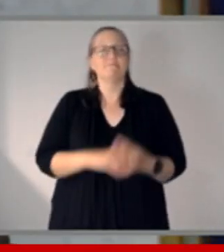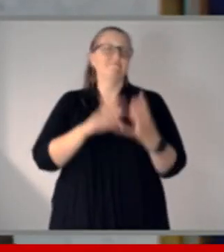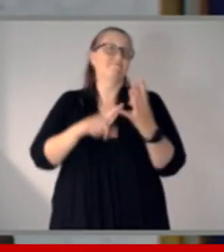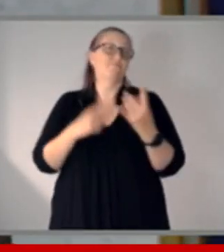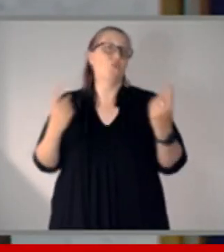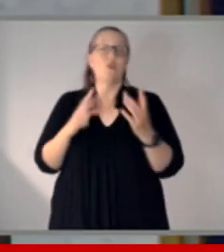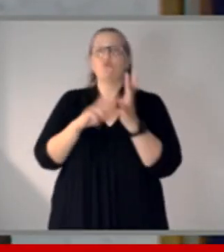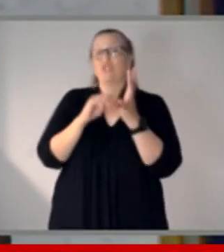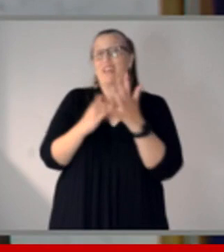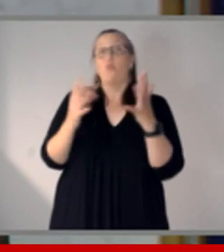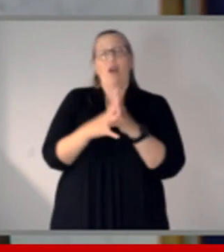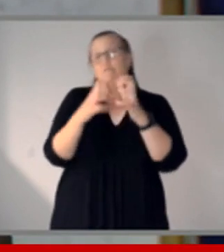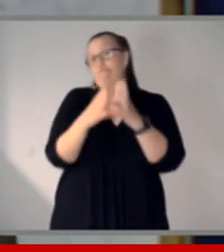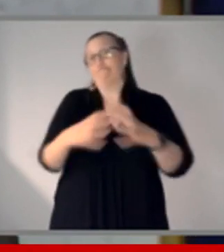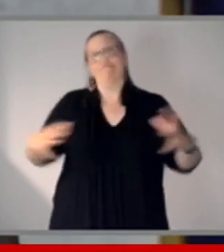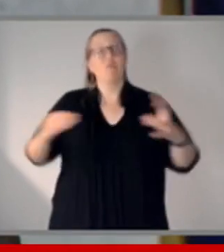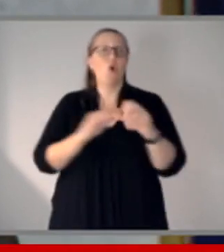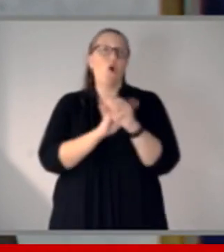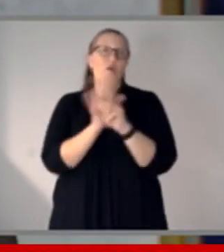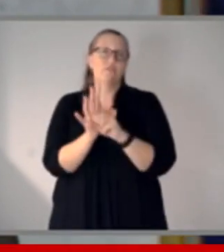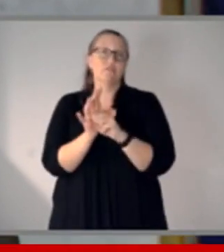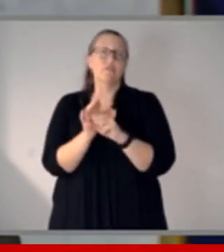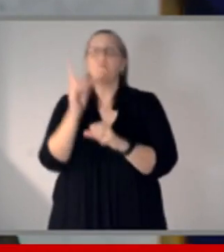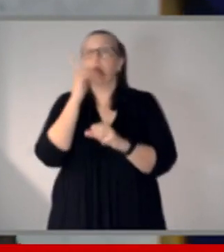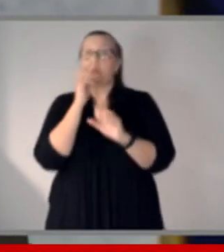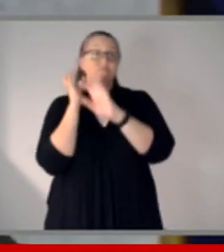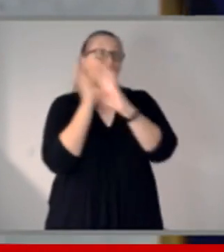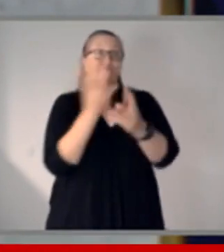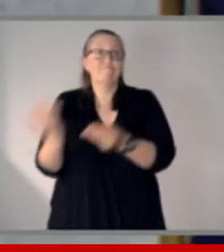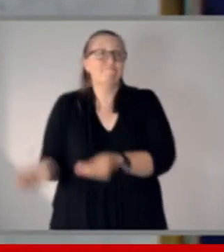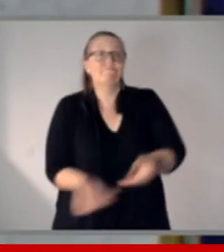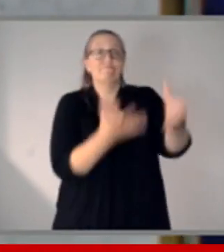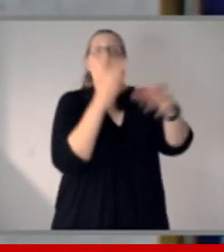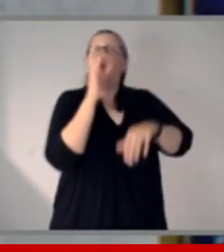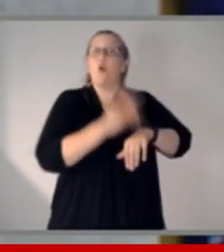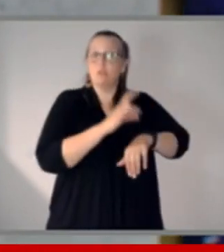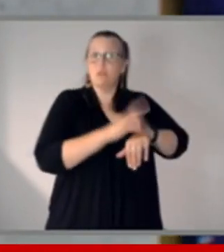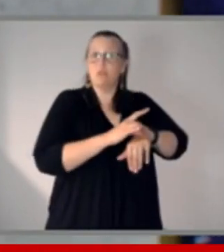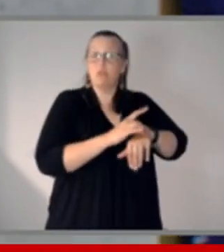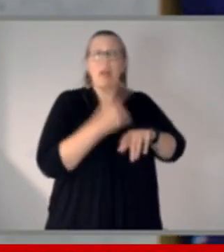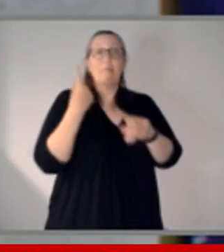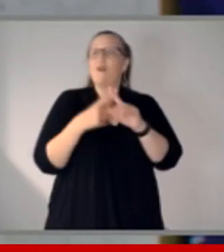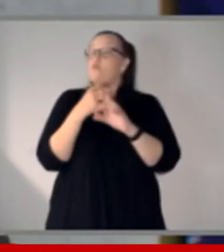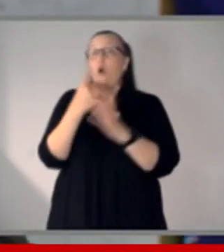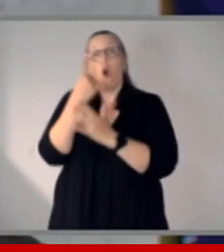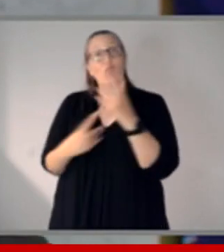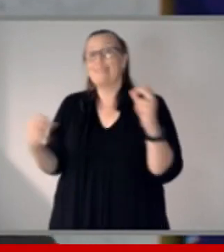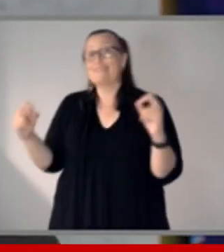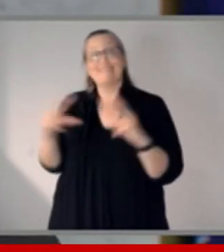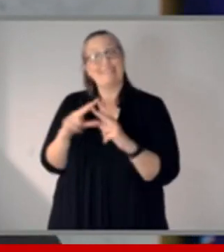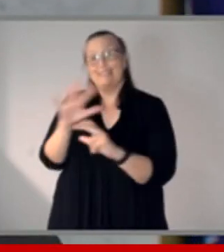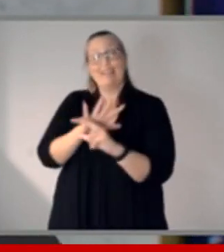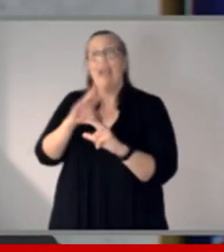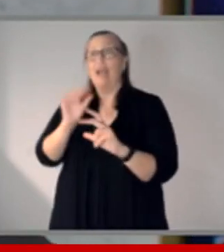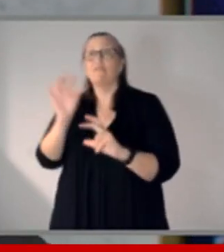hospital, and some spread through the state, including to some regional areas, and these are